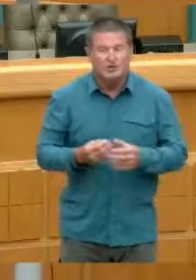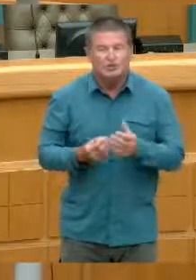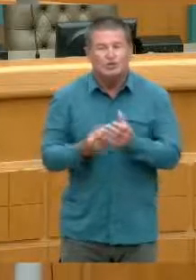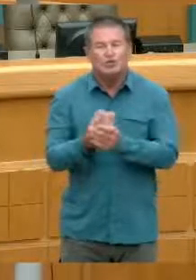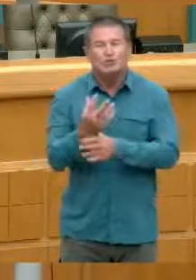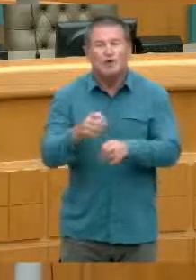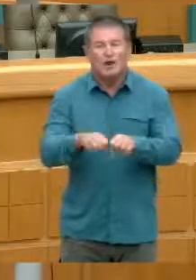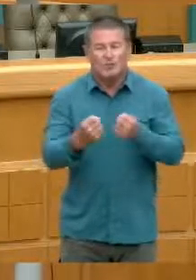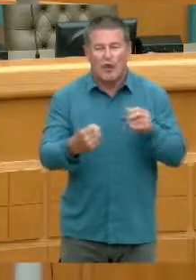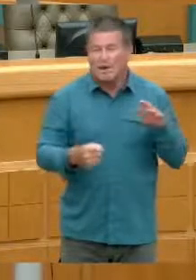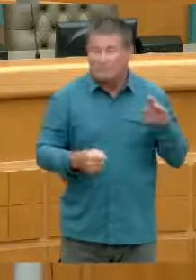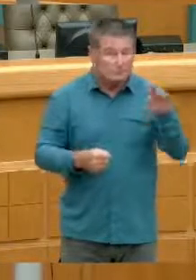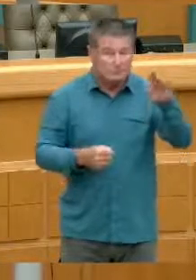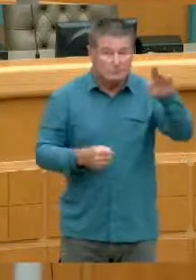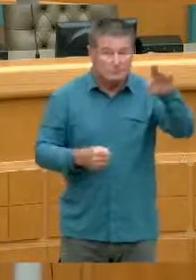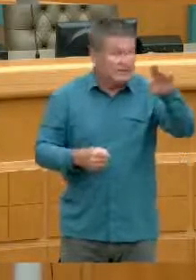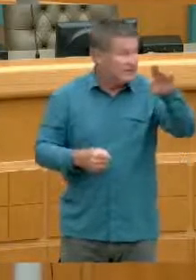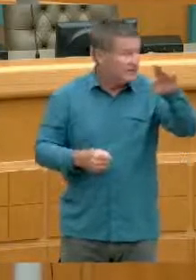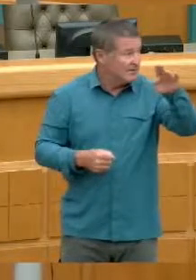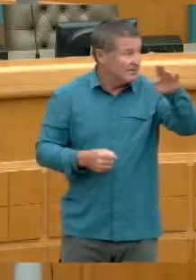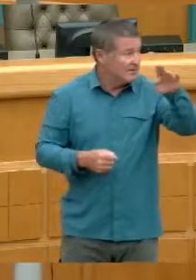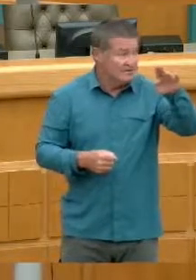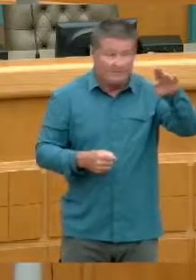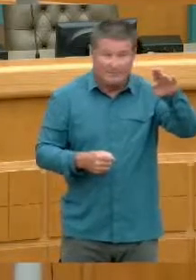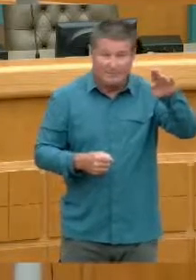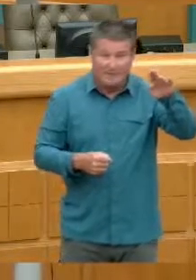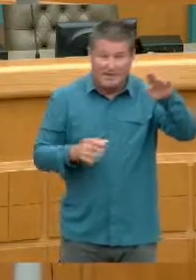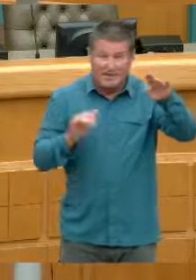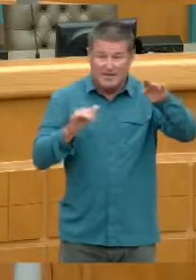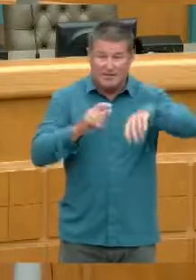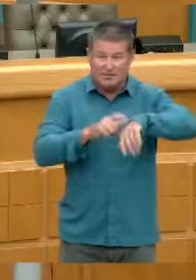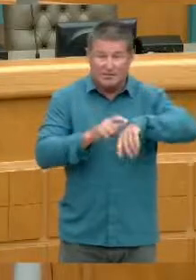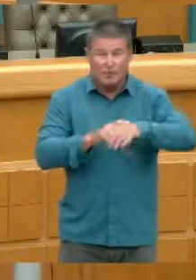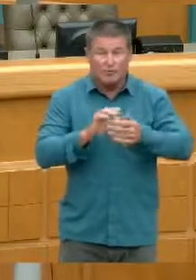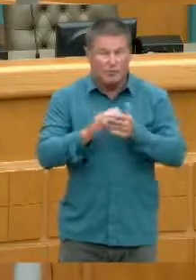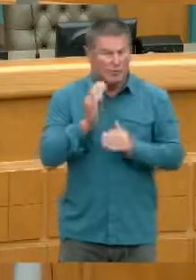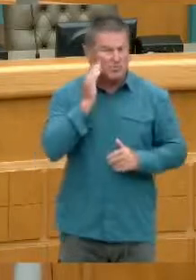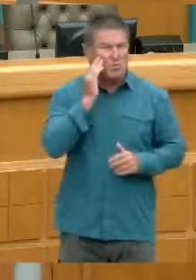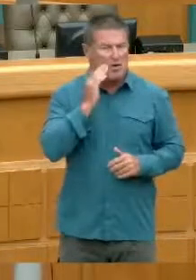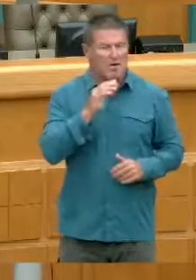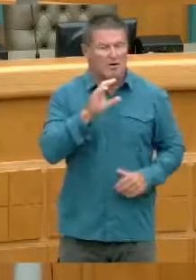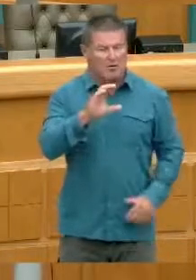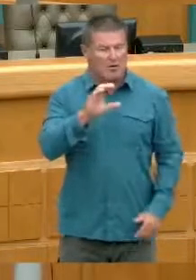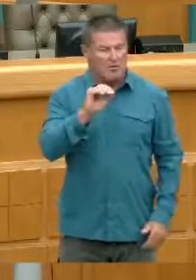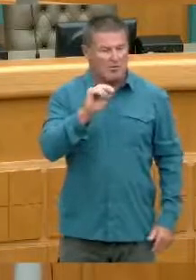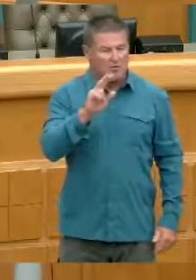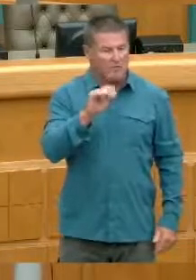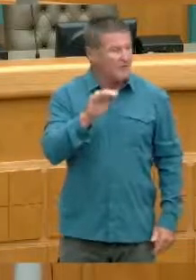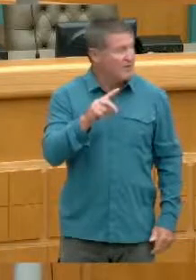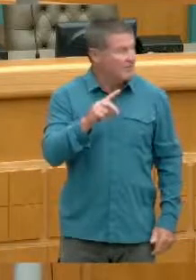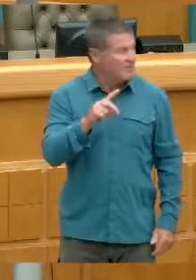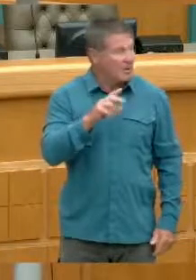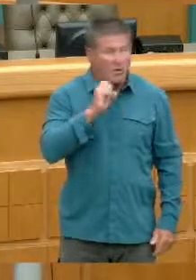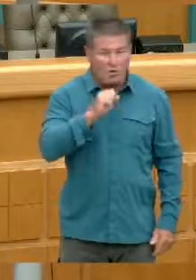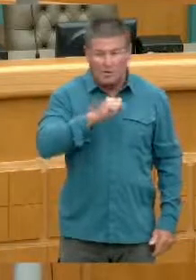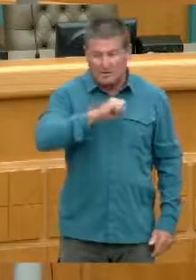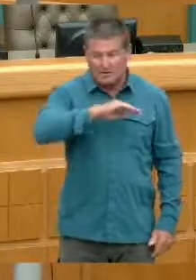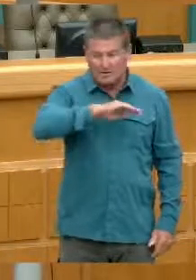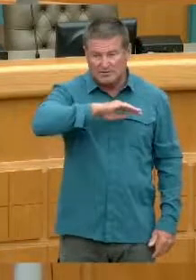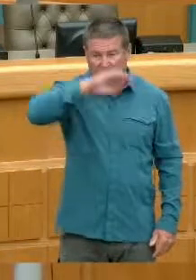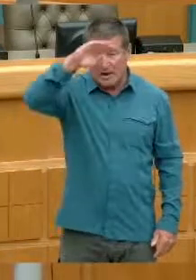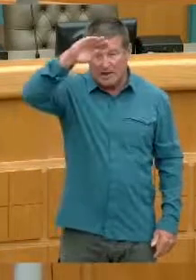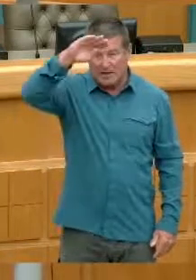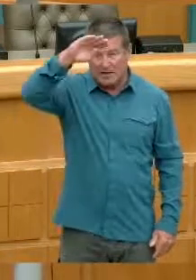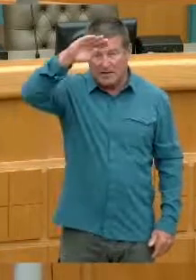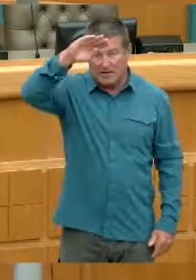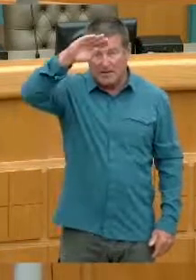so right at the beginning of spring break, it was right at the time that we were really becoming aware of COVID. And so there was a brief spike in the hotel